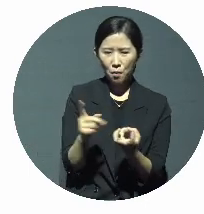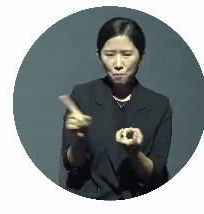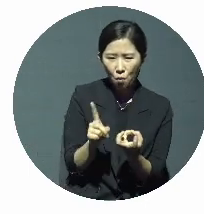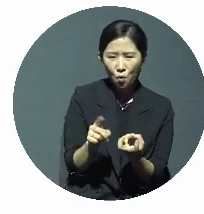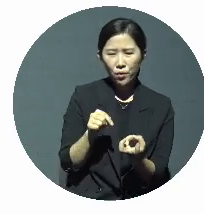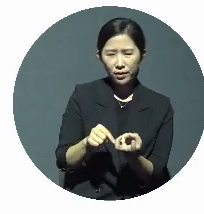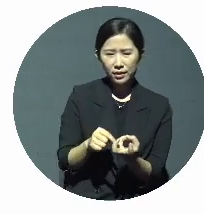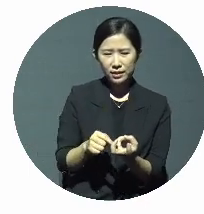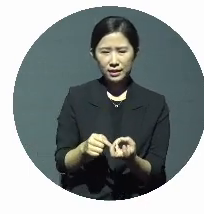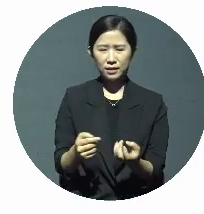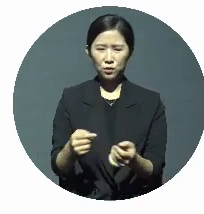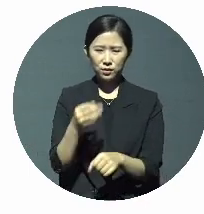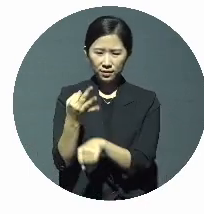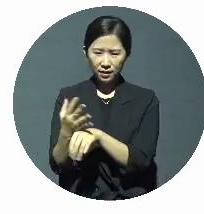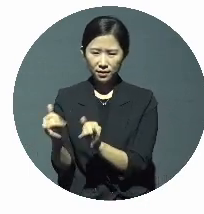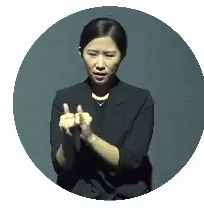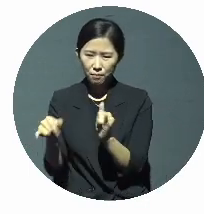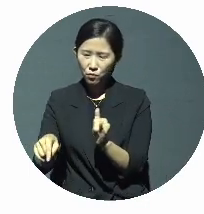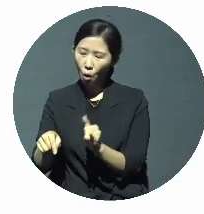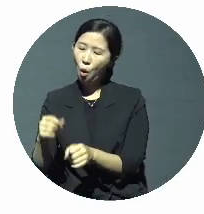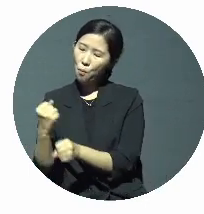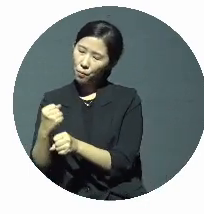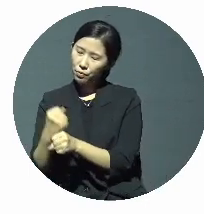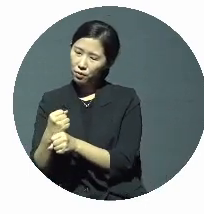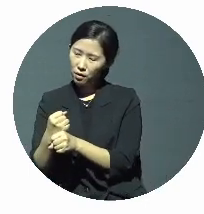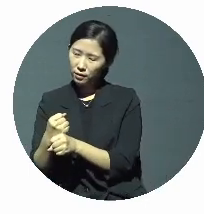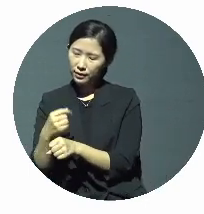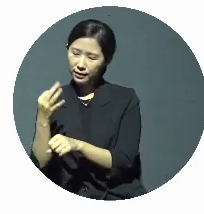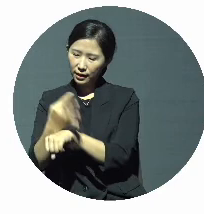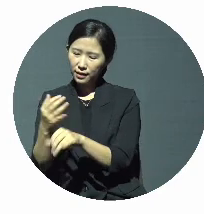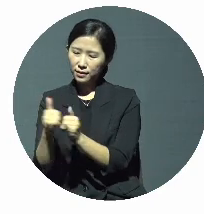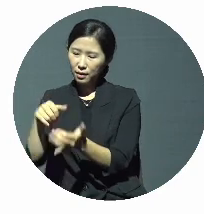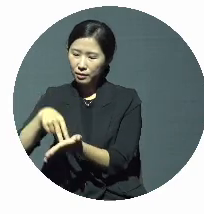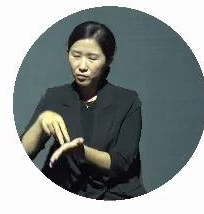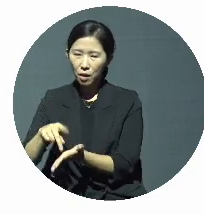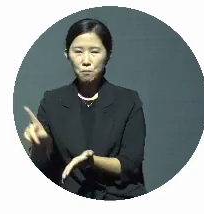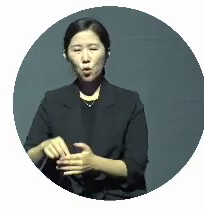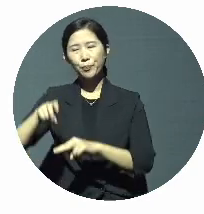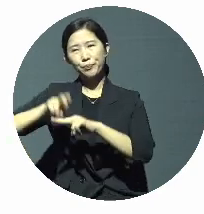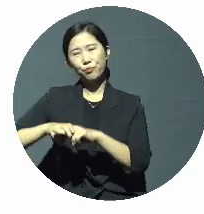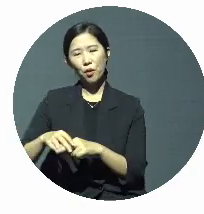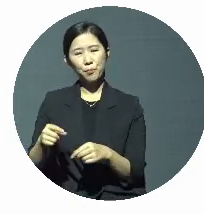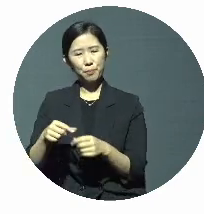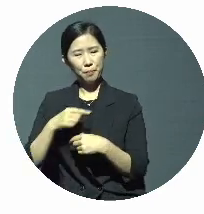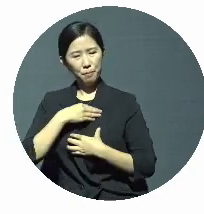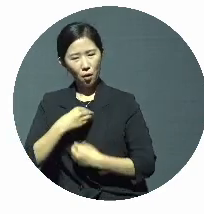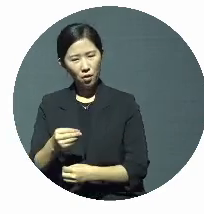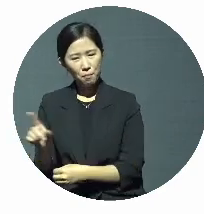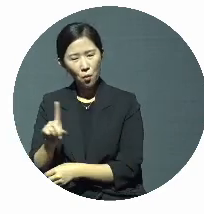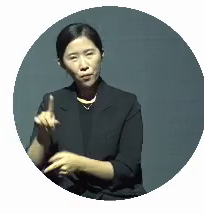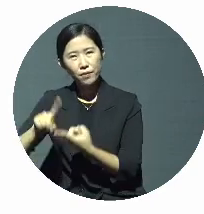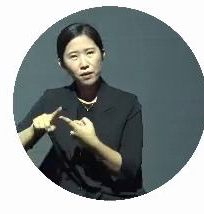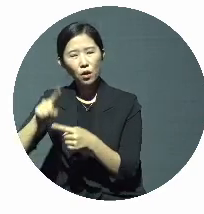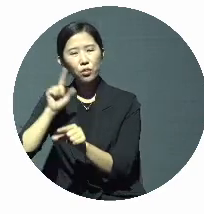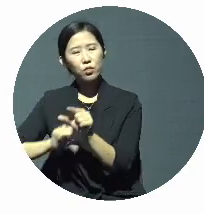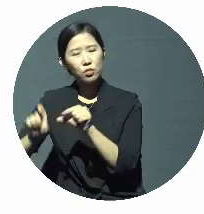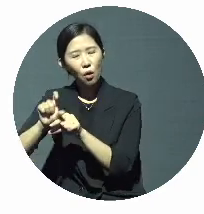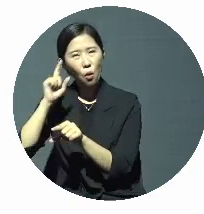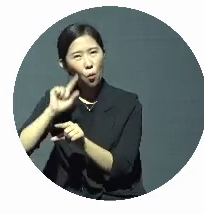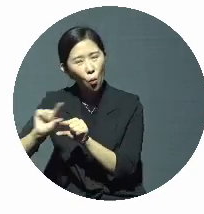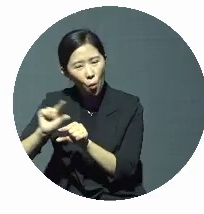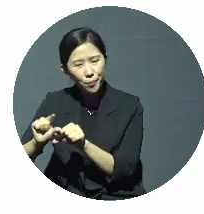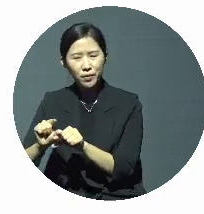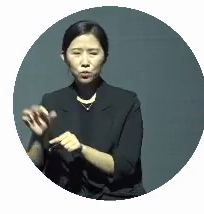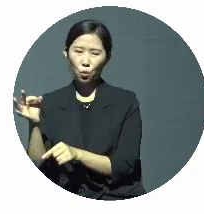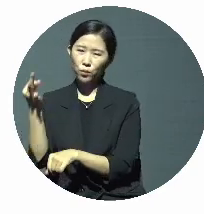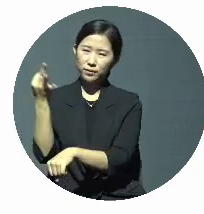reflects their body shape specifically to them. And I could talk about modularity and repairability and maintenance, meaning that